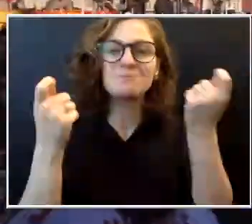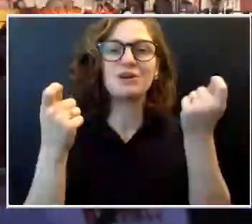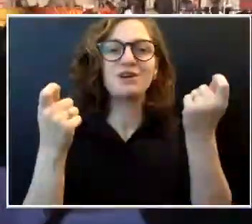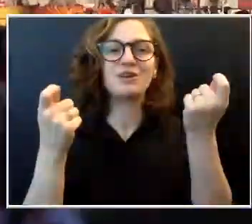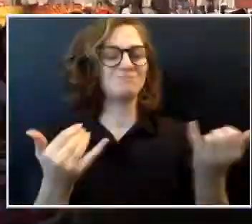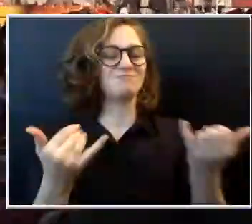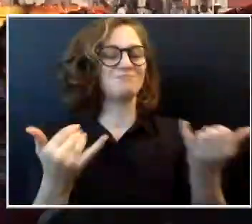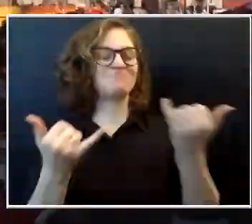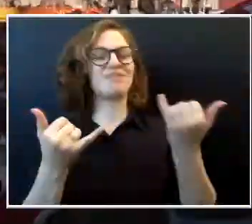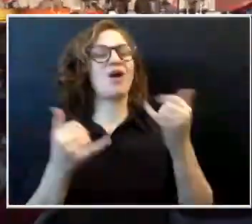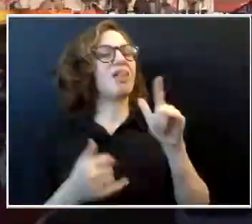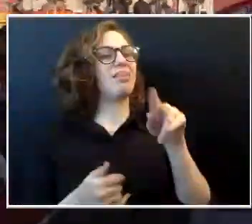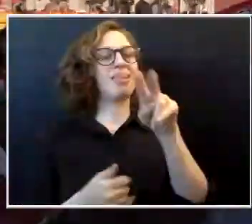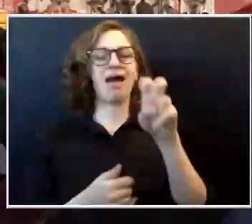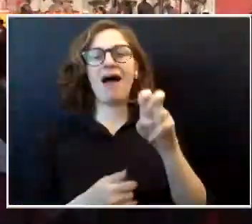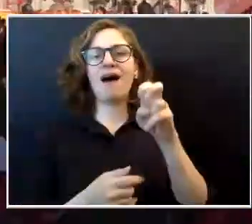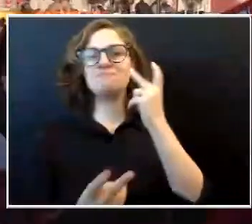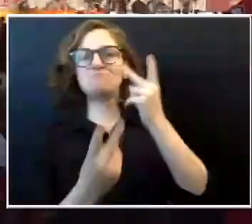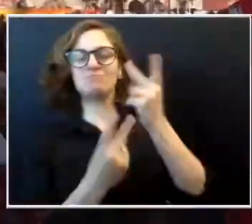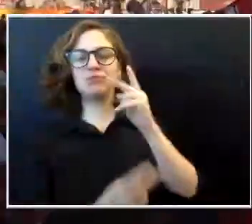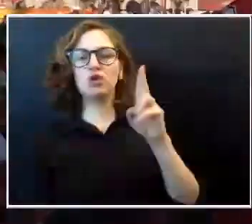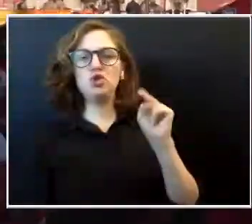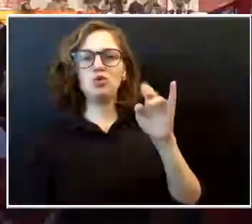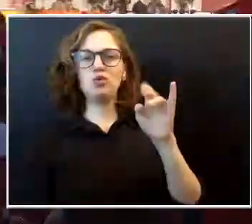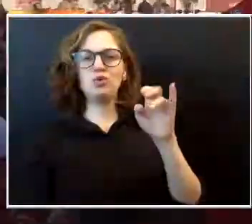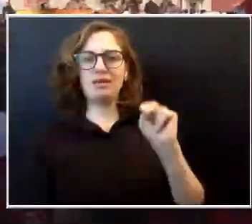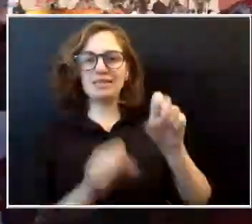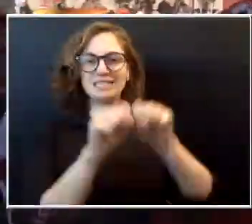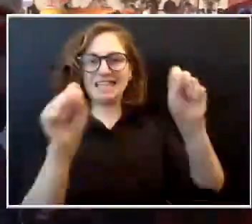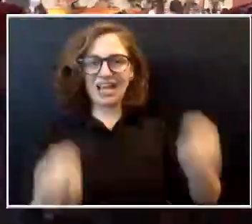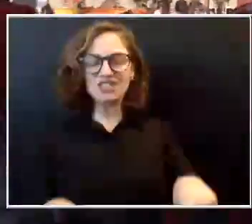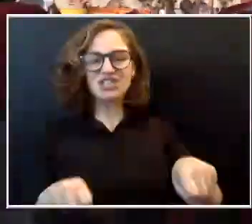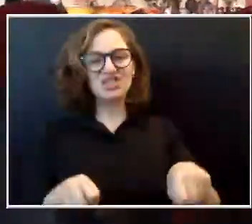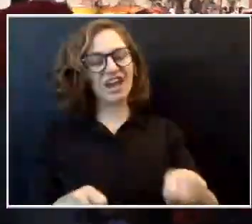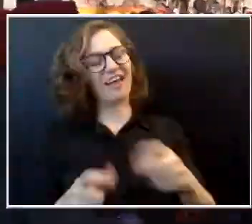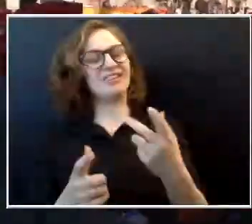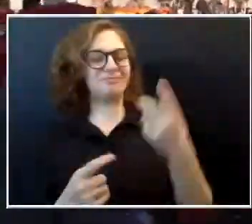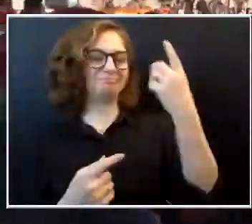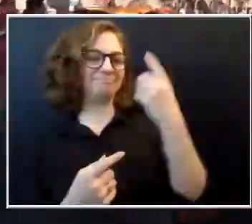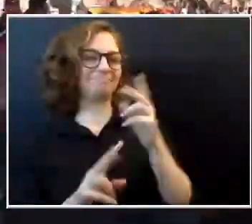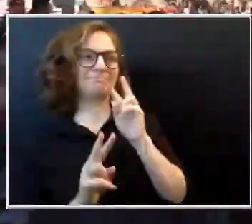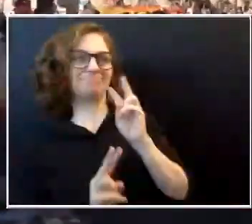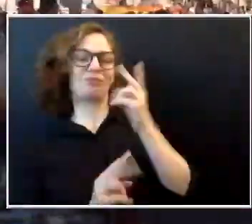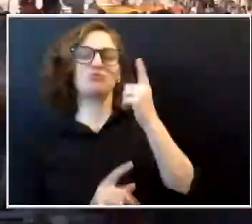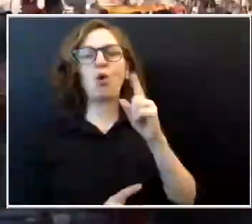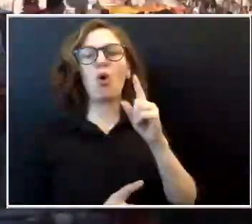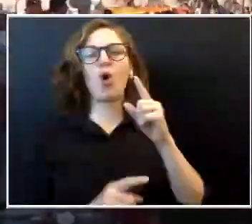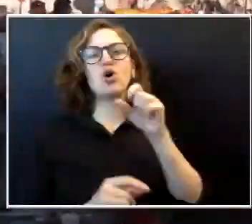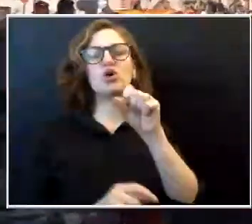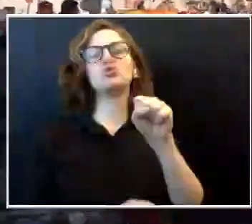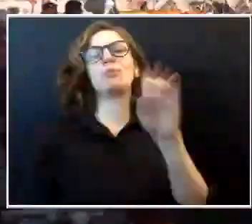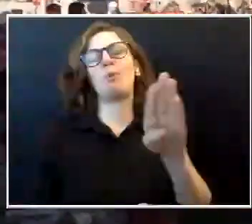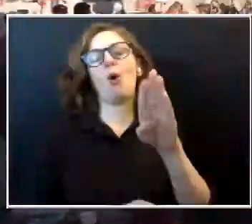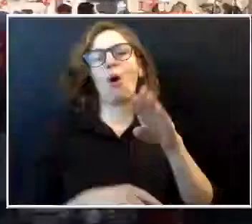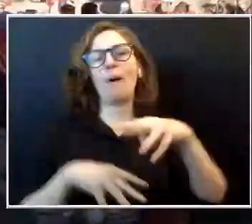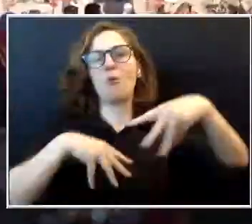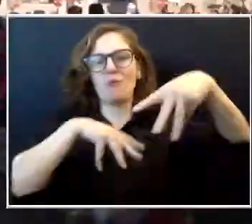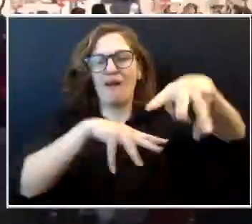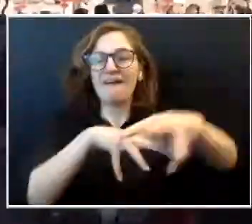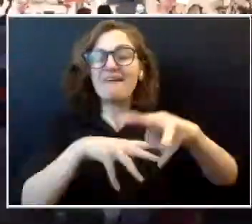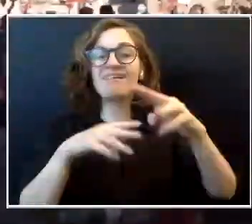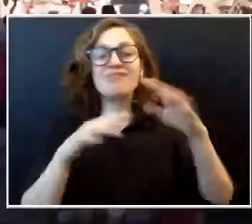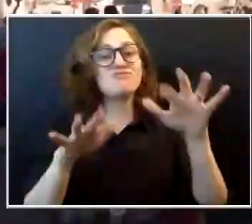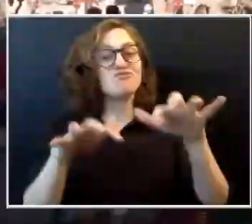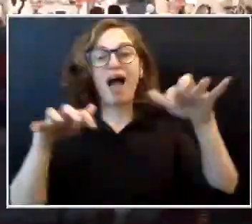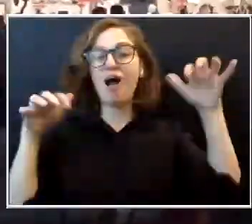We are live along the Super Bowl parade route. As you can see, crowds are already lined up, jockeying for a great view. Now,